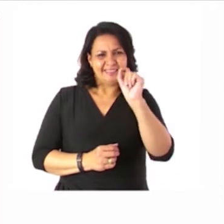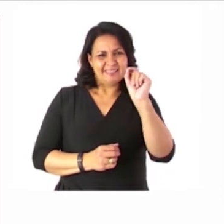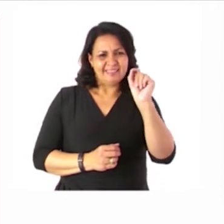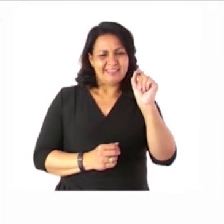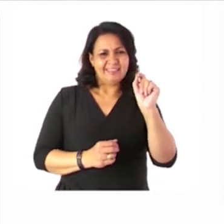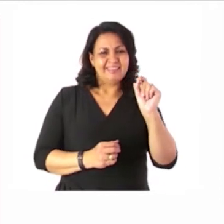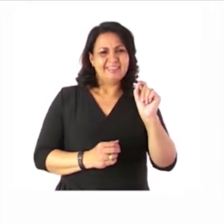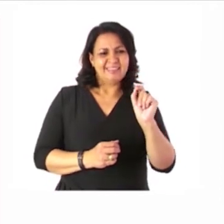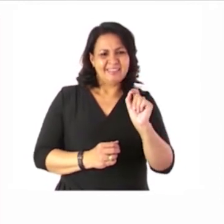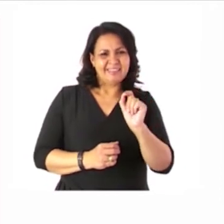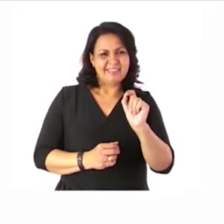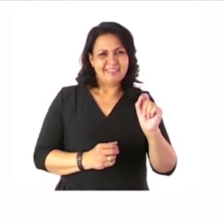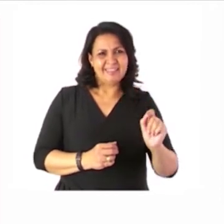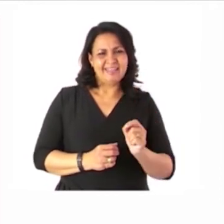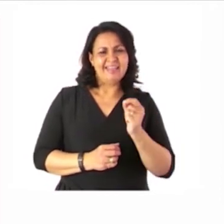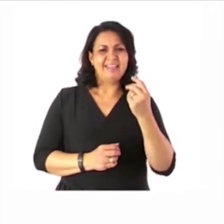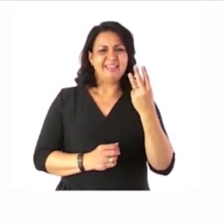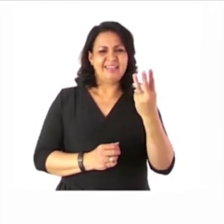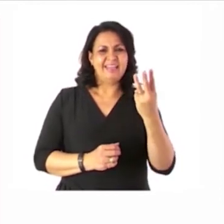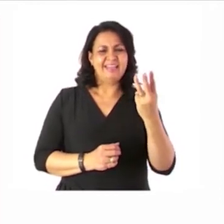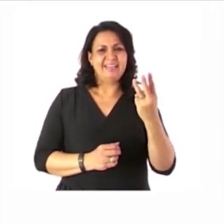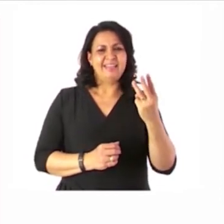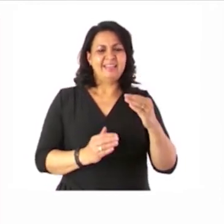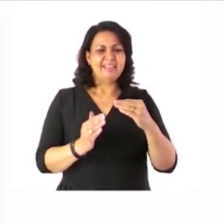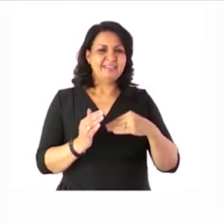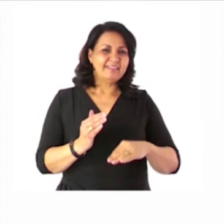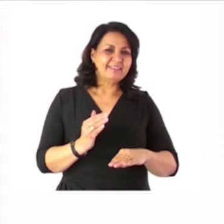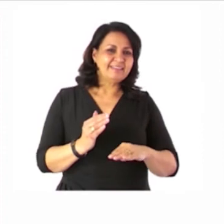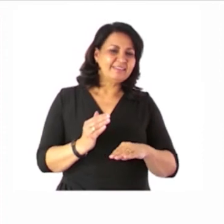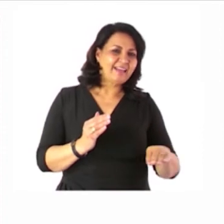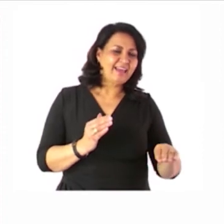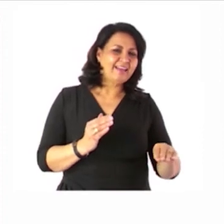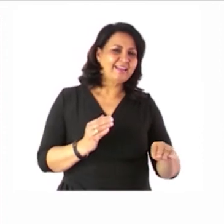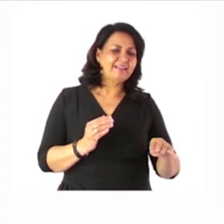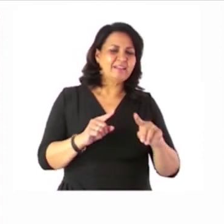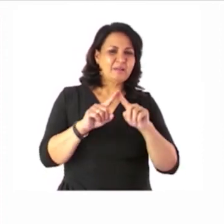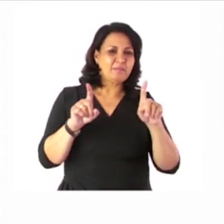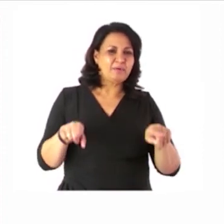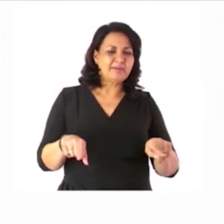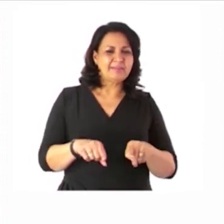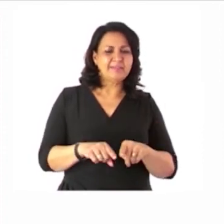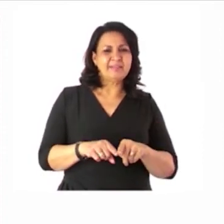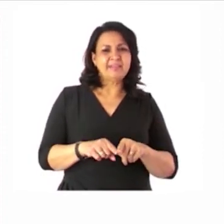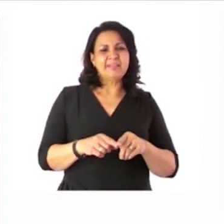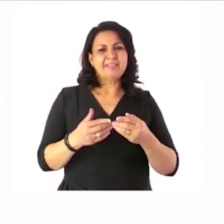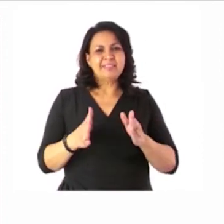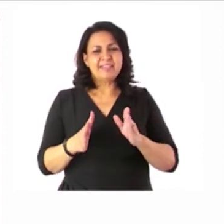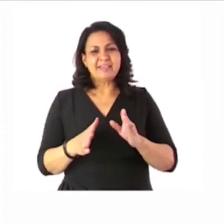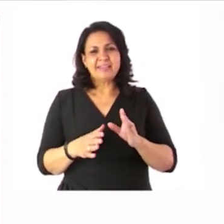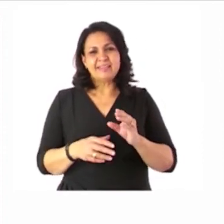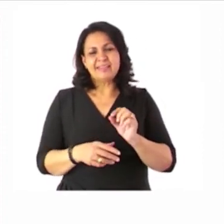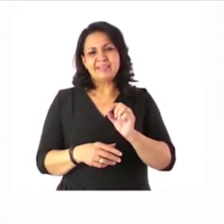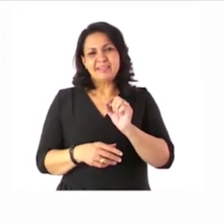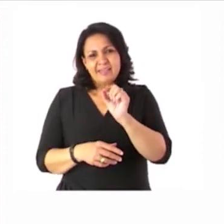number 3. At the bottom, it is nicely set out for us. Start at the top and